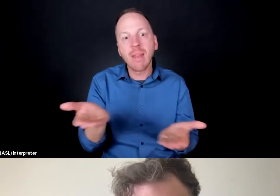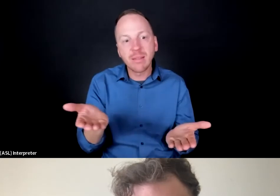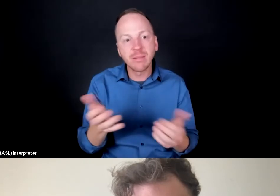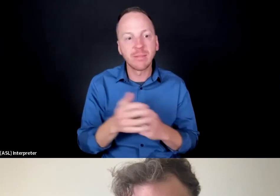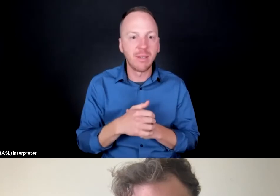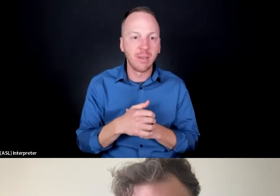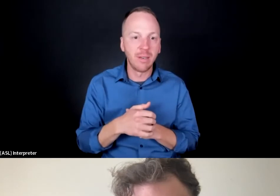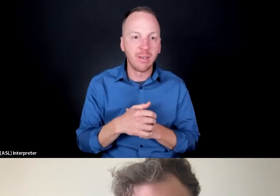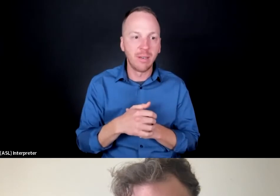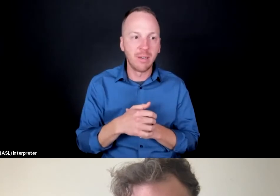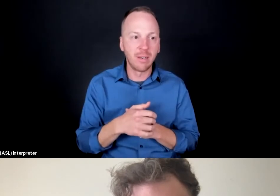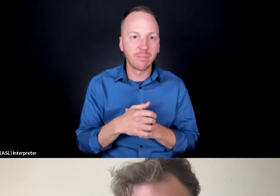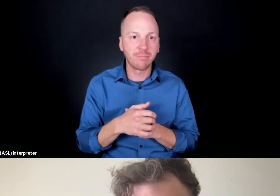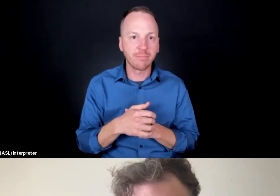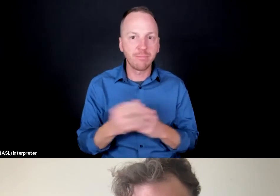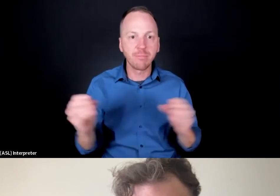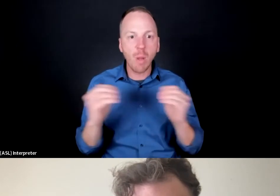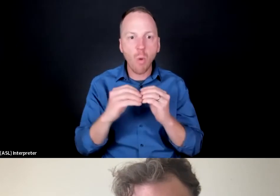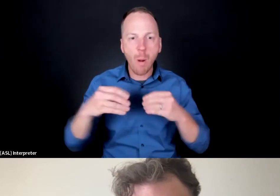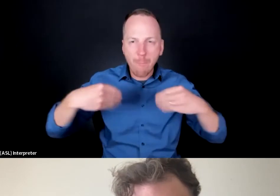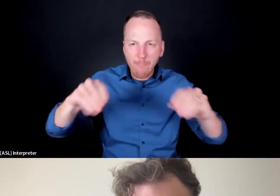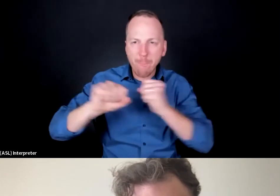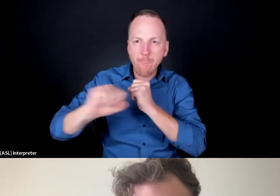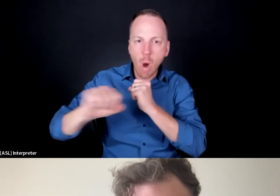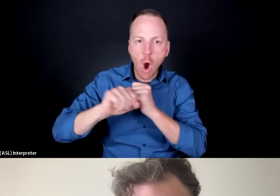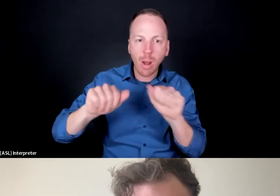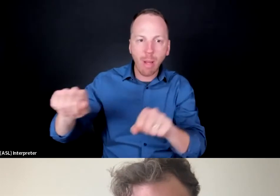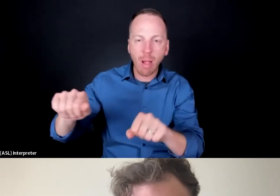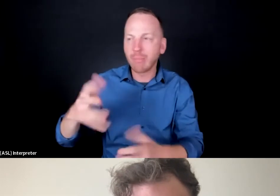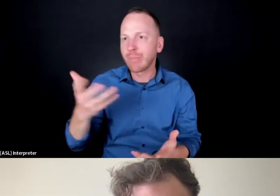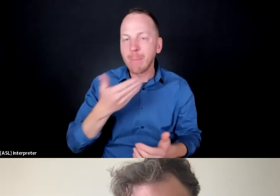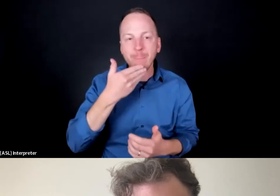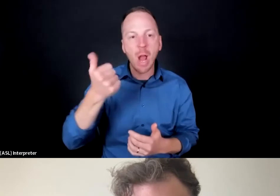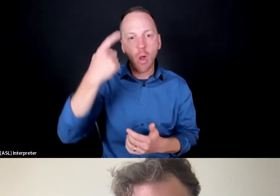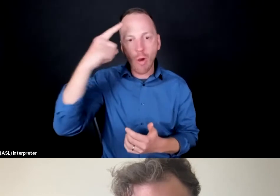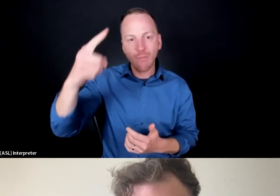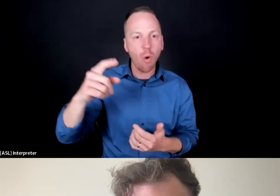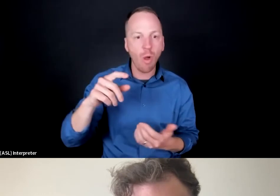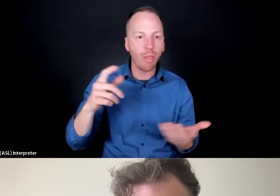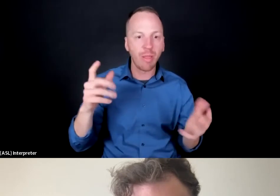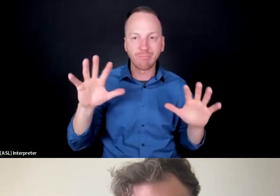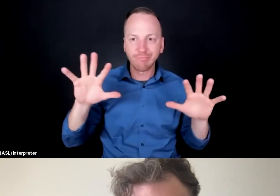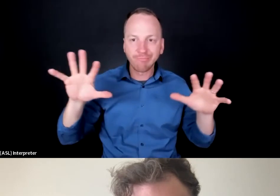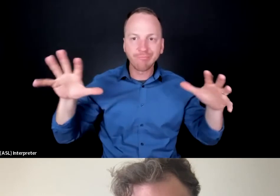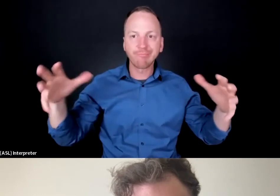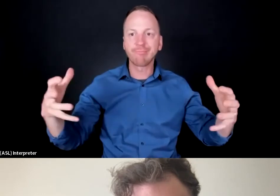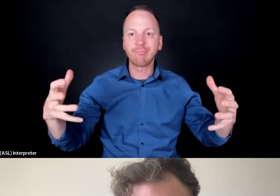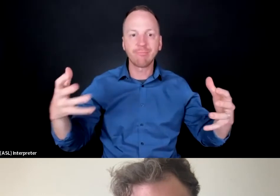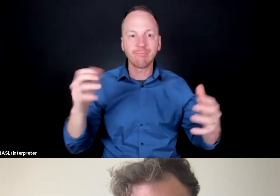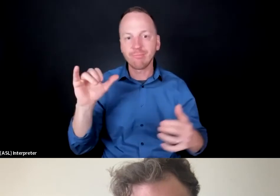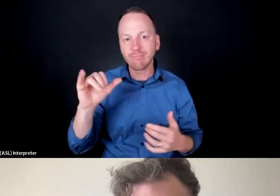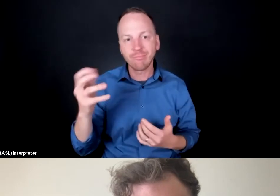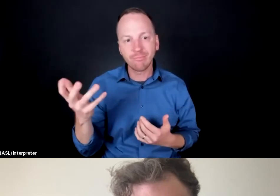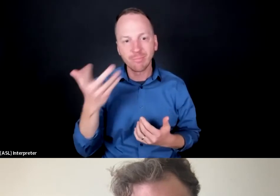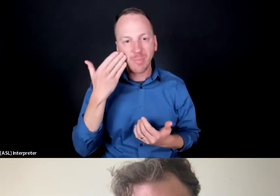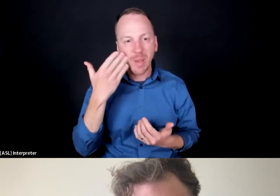were more marketable or more better for the mat, like the just like,